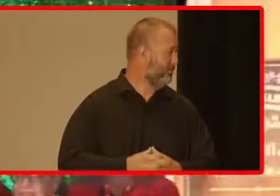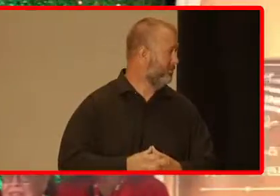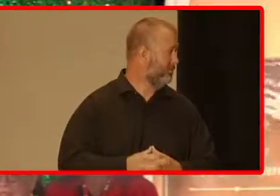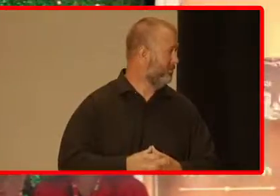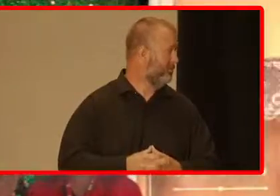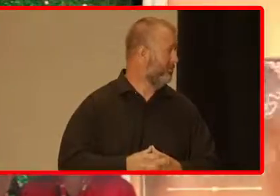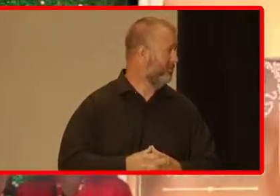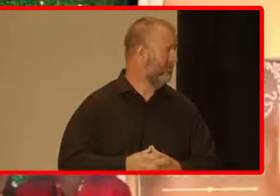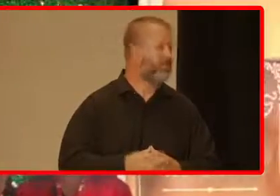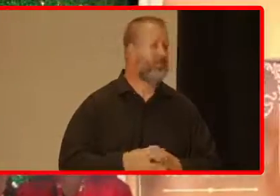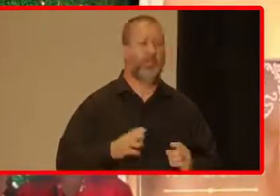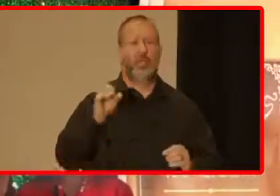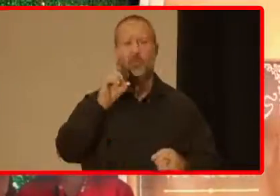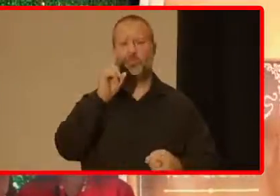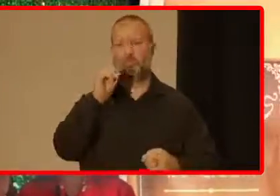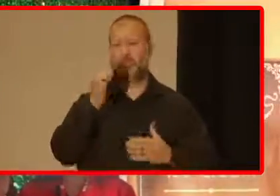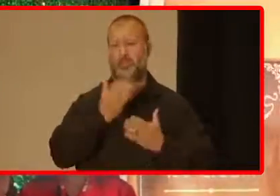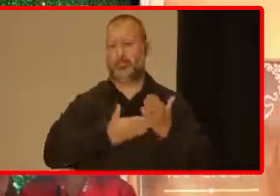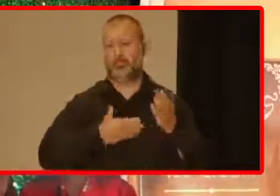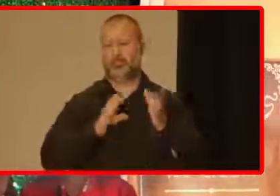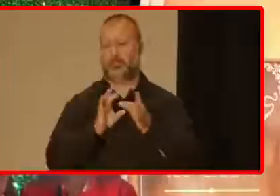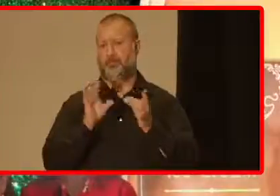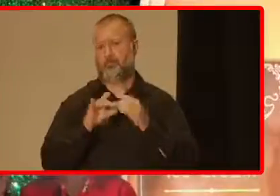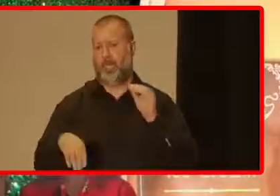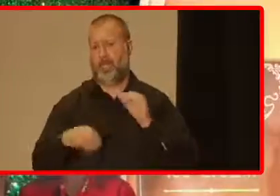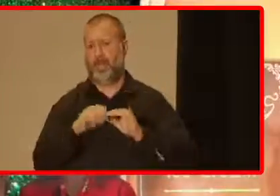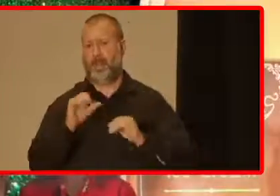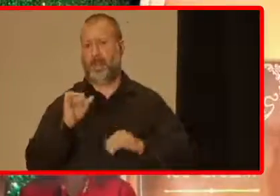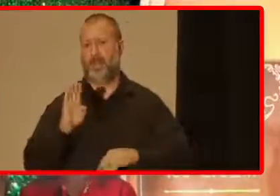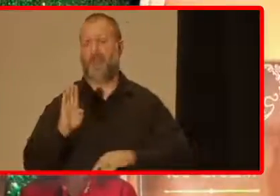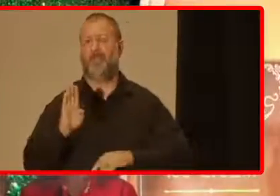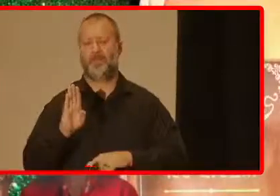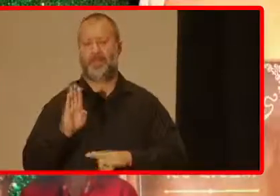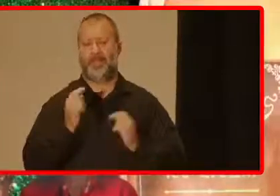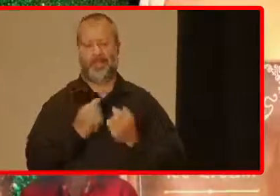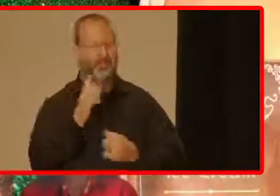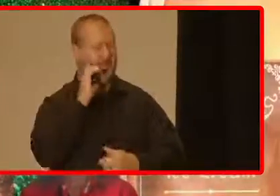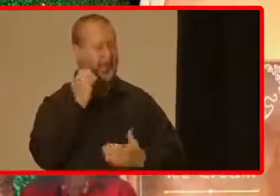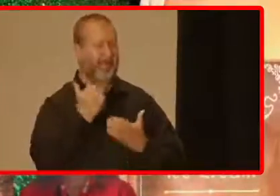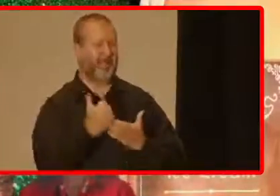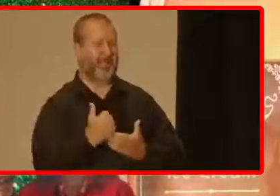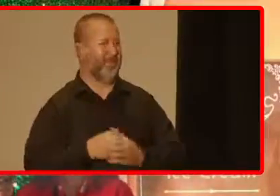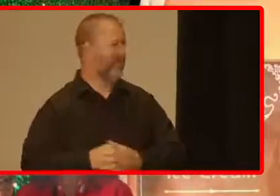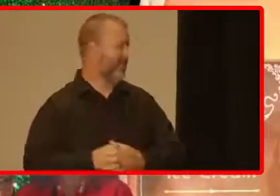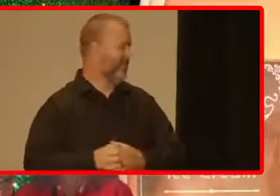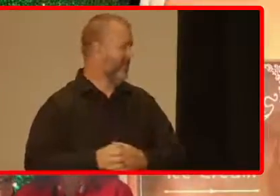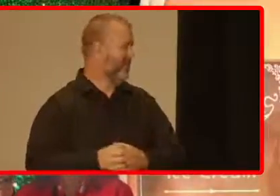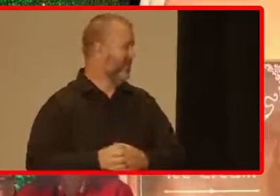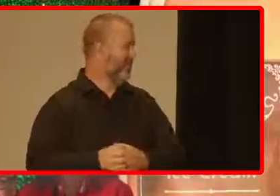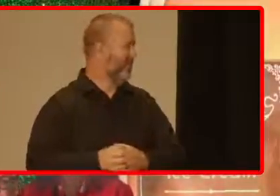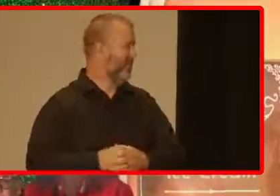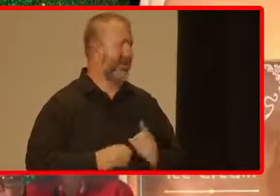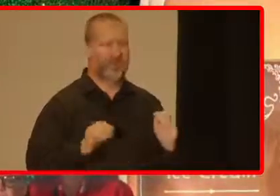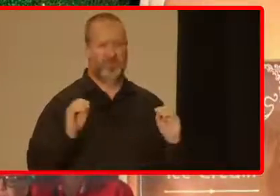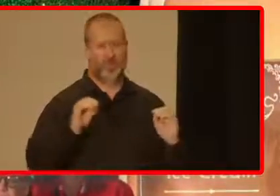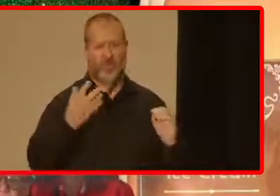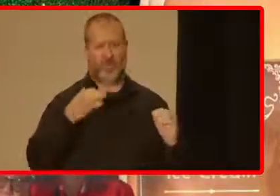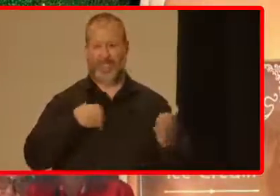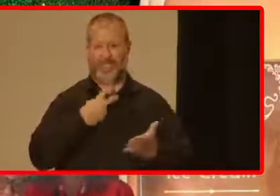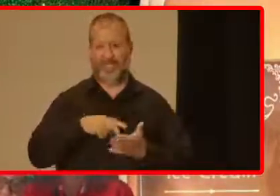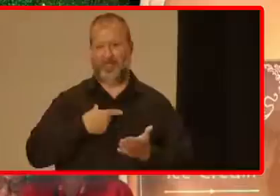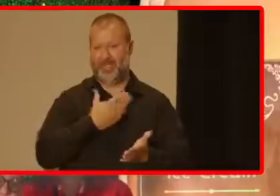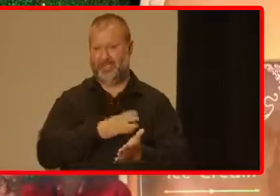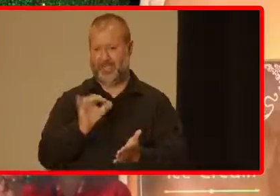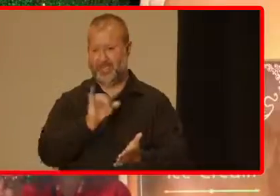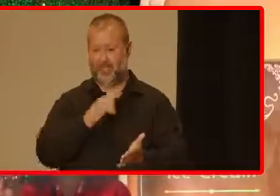So I guess I'll do some impromptu ad-libbing with the team as well. But can you tap? No, and you definitely don't want me to sing